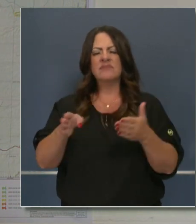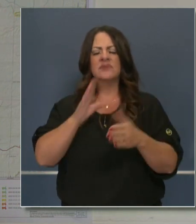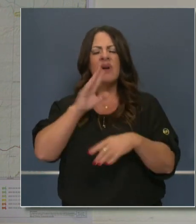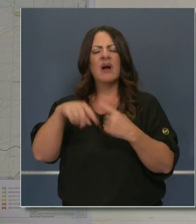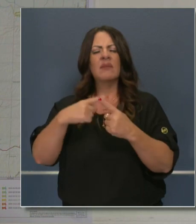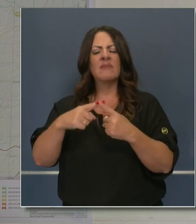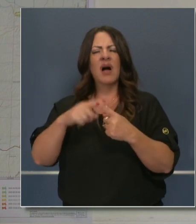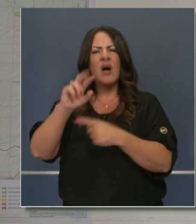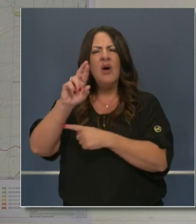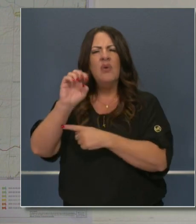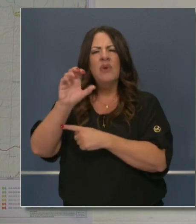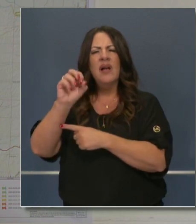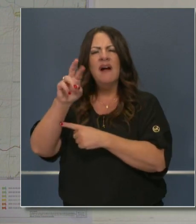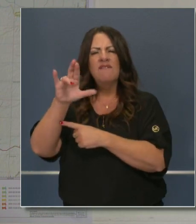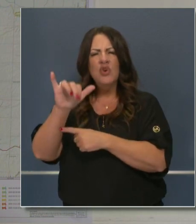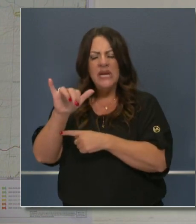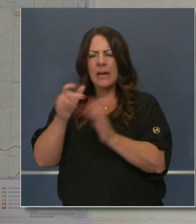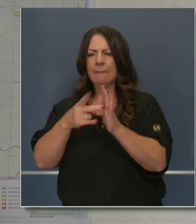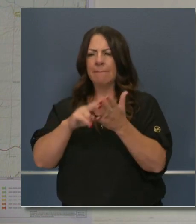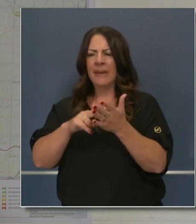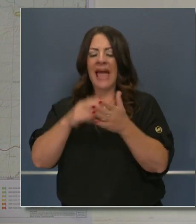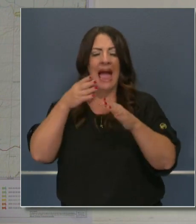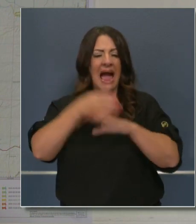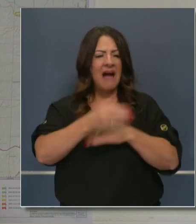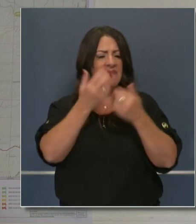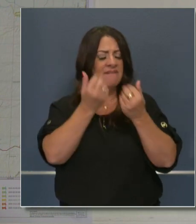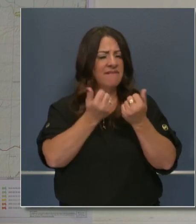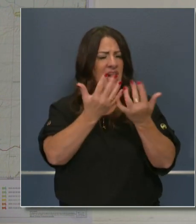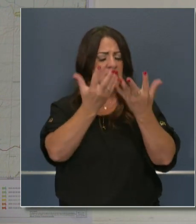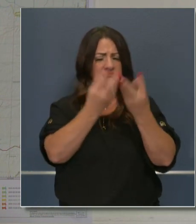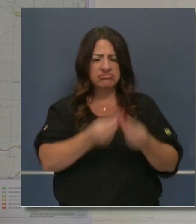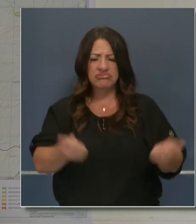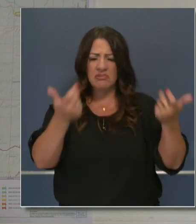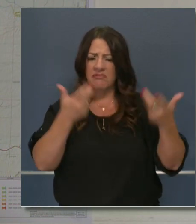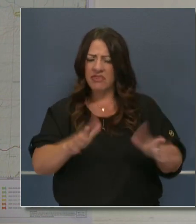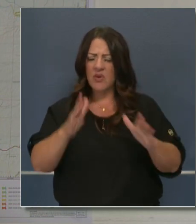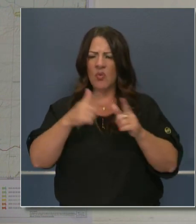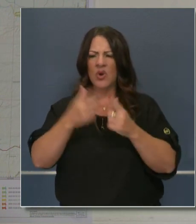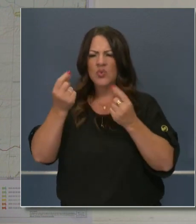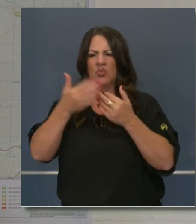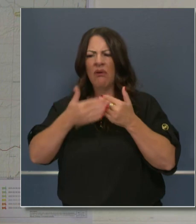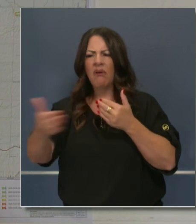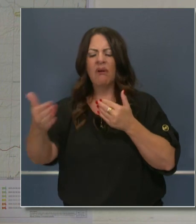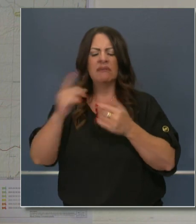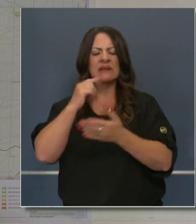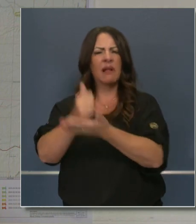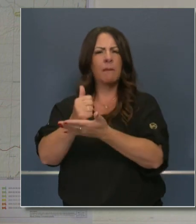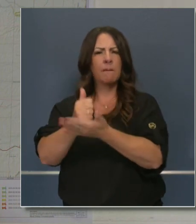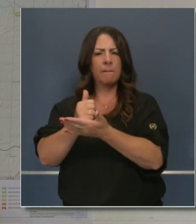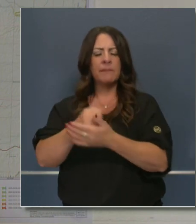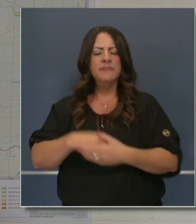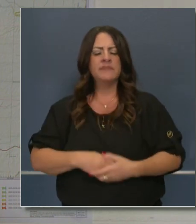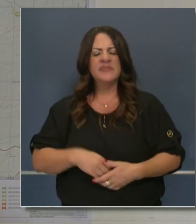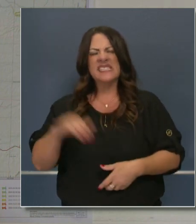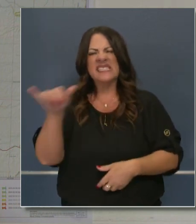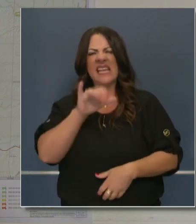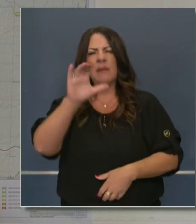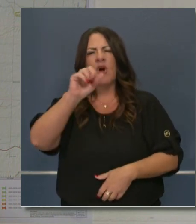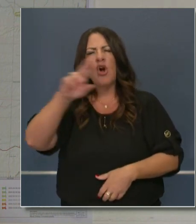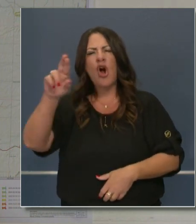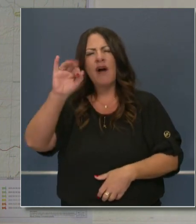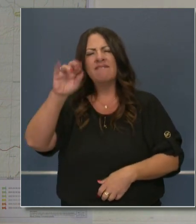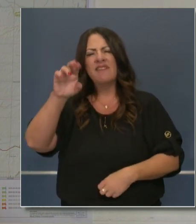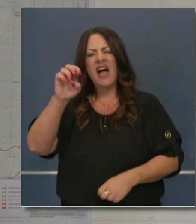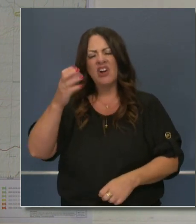if you're in Shasta County, you know how this works. We were here in the Carr fire just a couple of years back. Really, recovery starts with